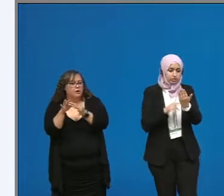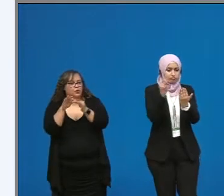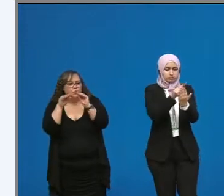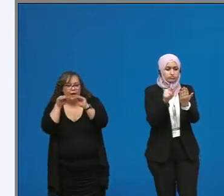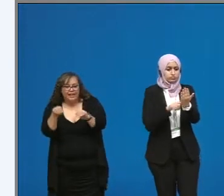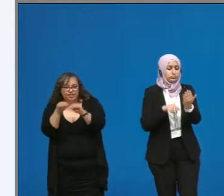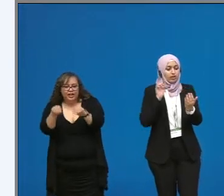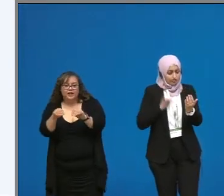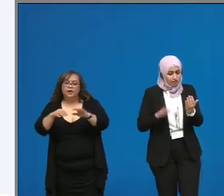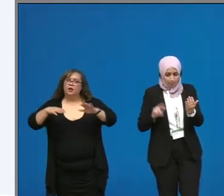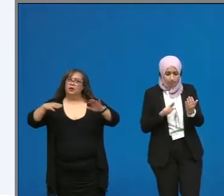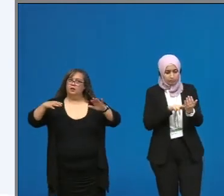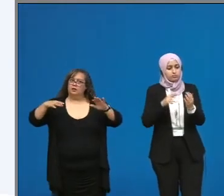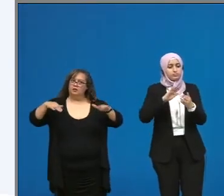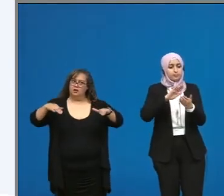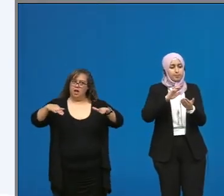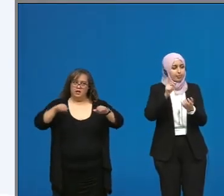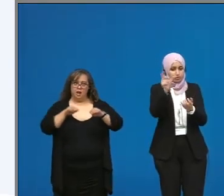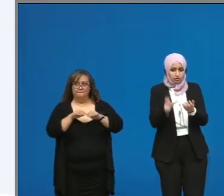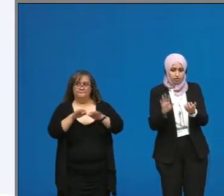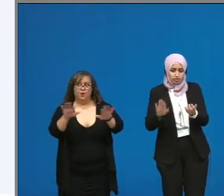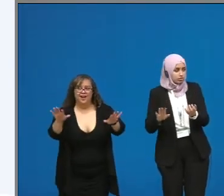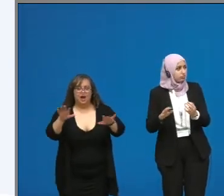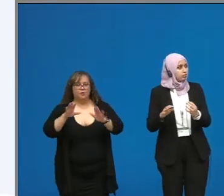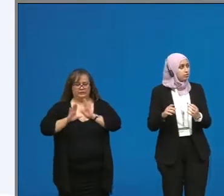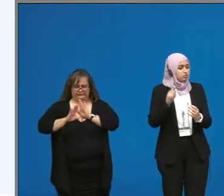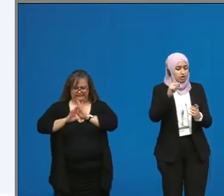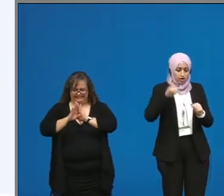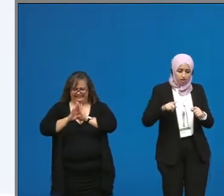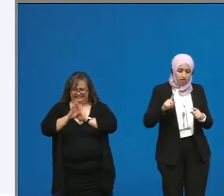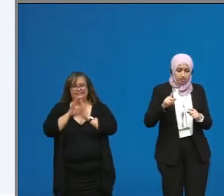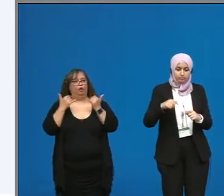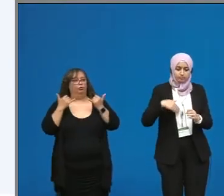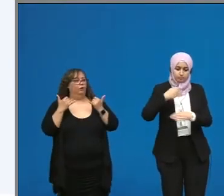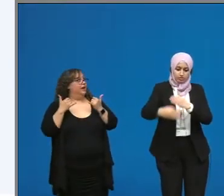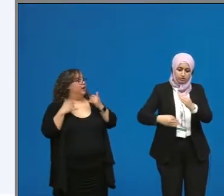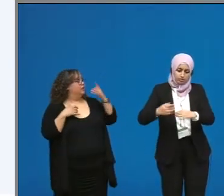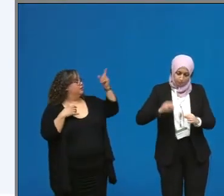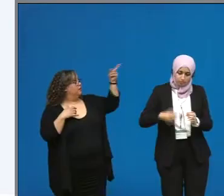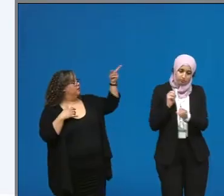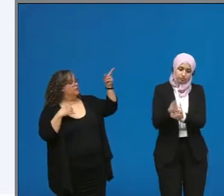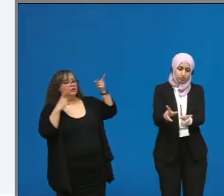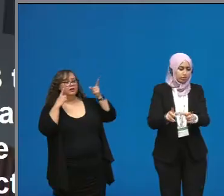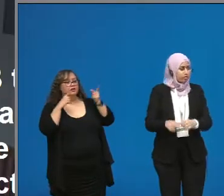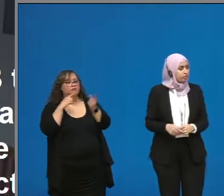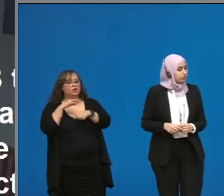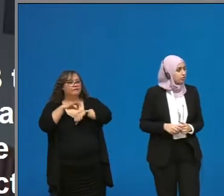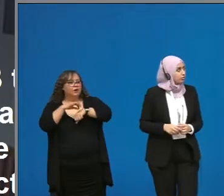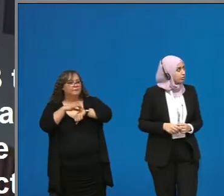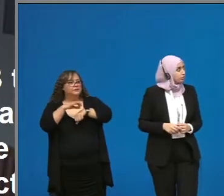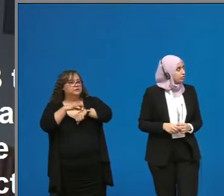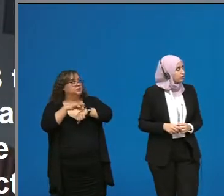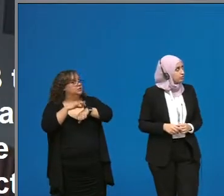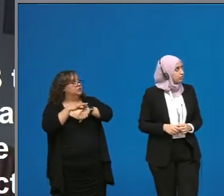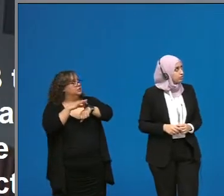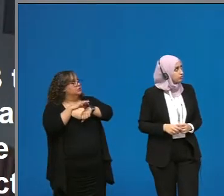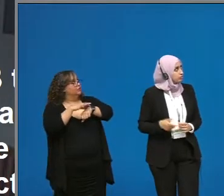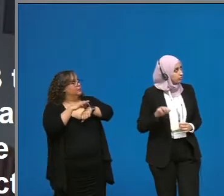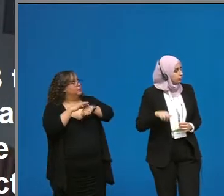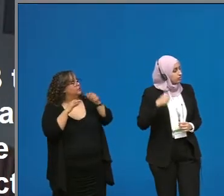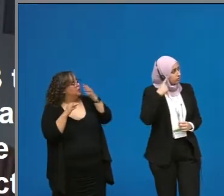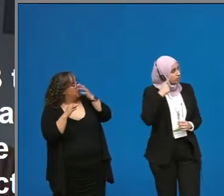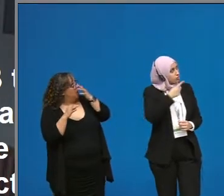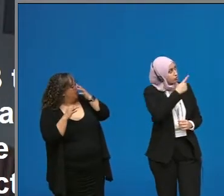not launched yet, so wish us luck with that. This is a concept for pharmacies also. Solution for pharmacies. This is